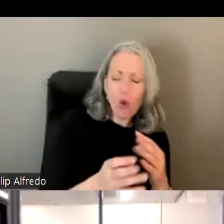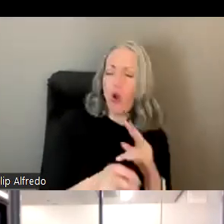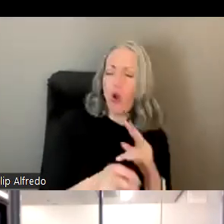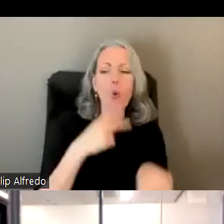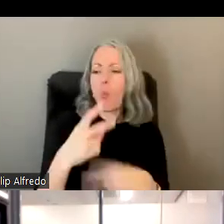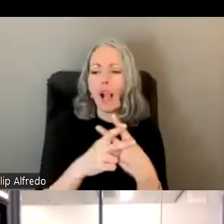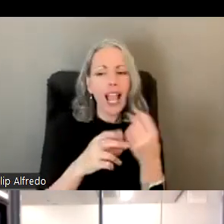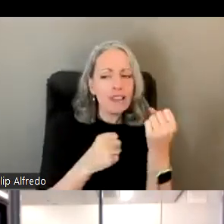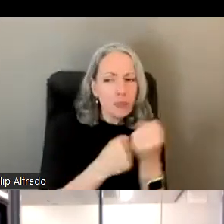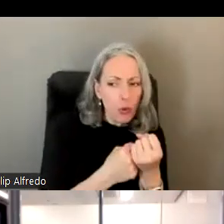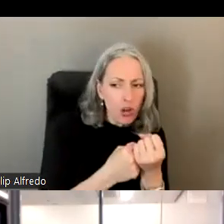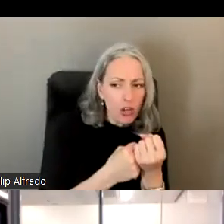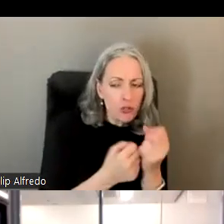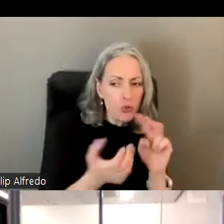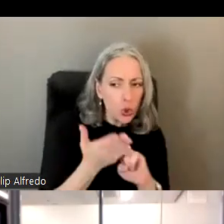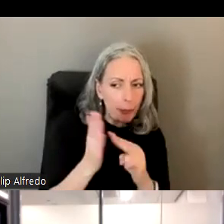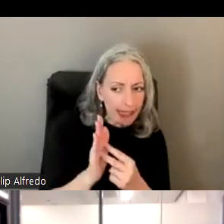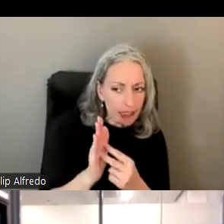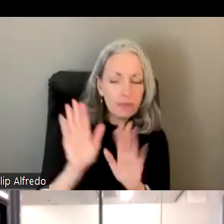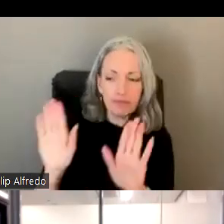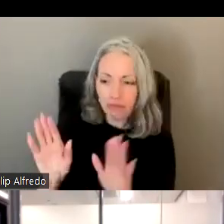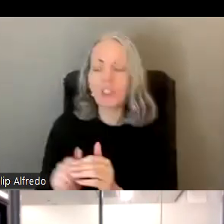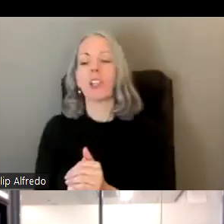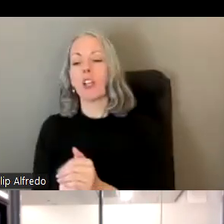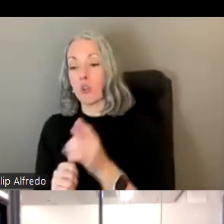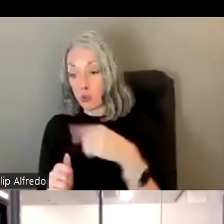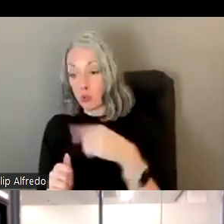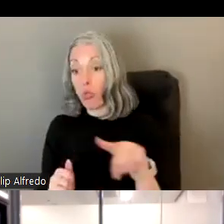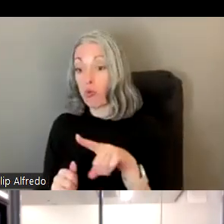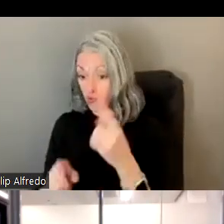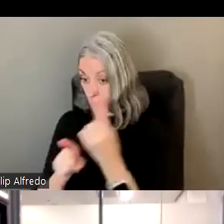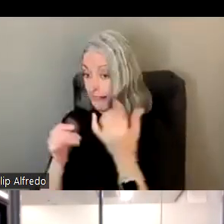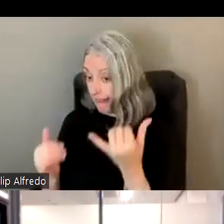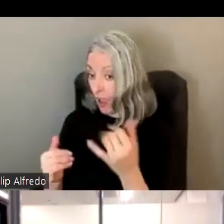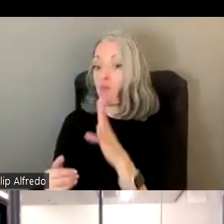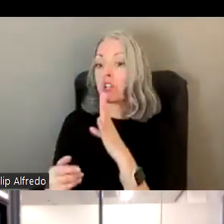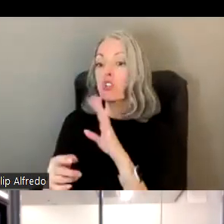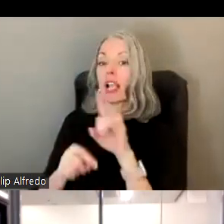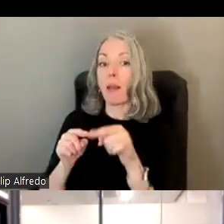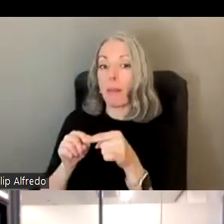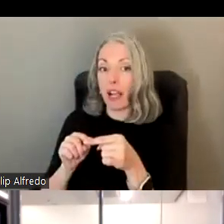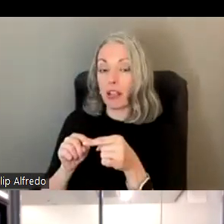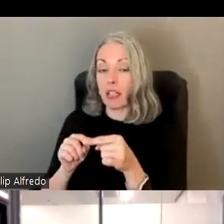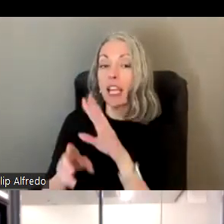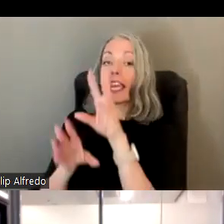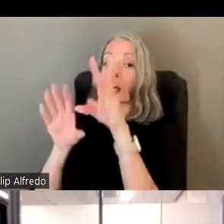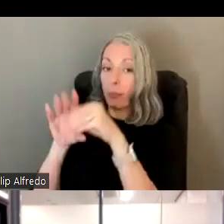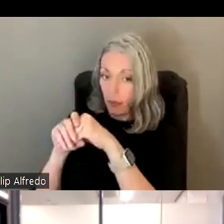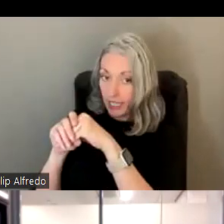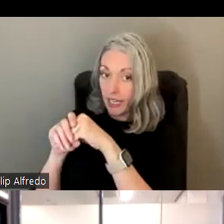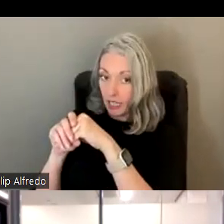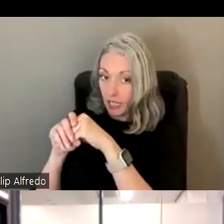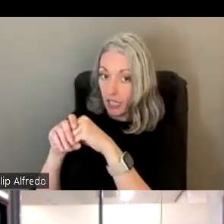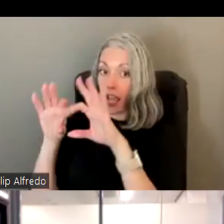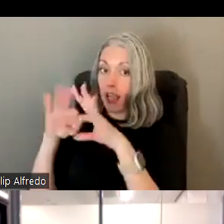support? So so right now we're talking about incorporating